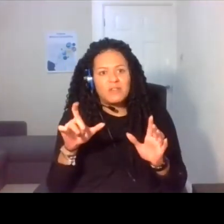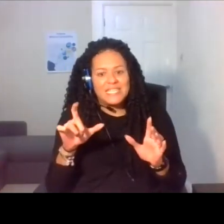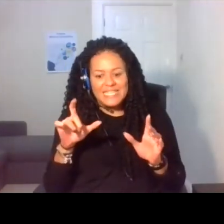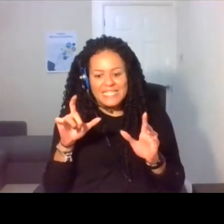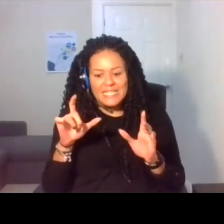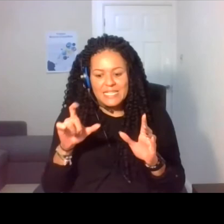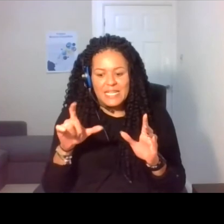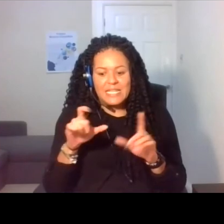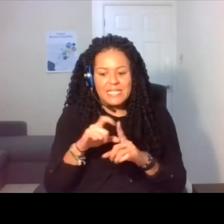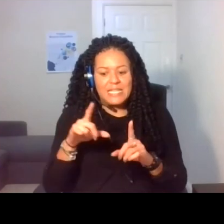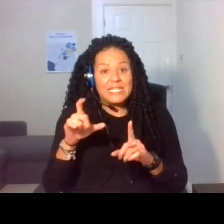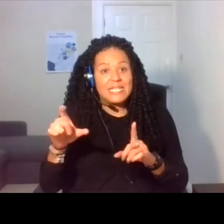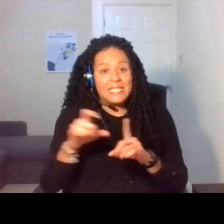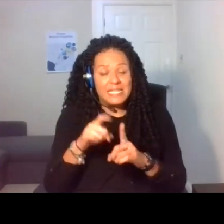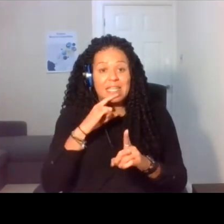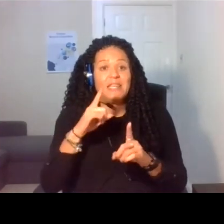in quantum physics.